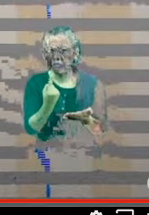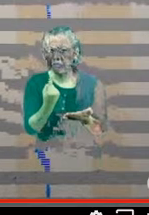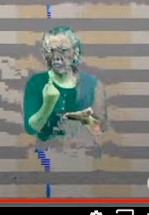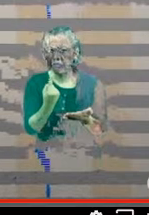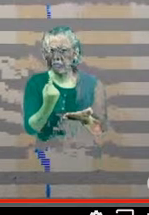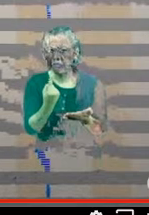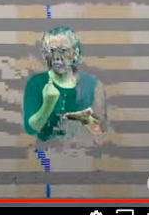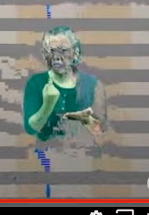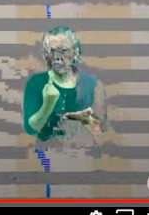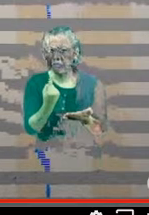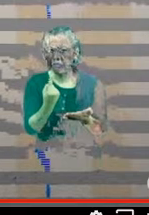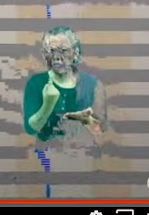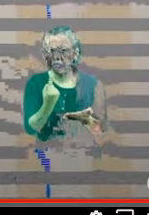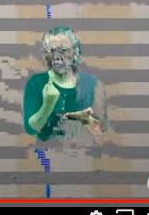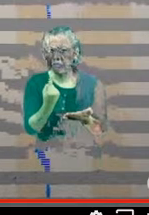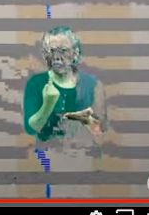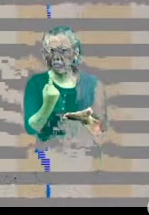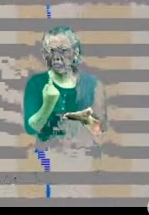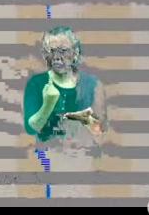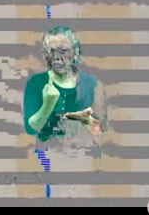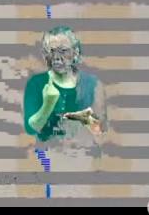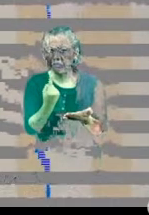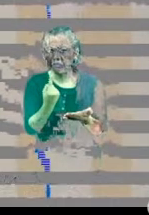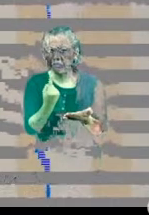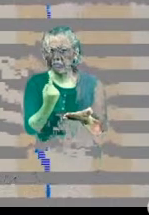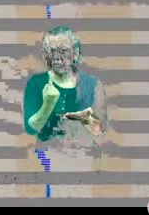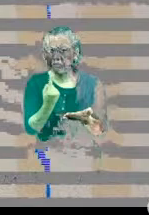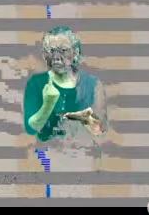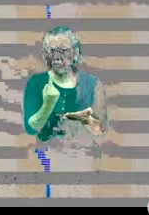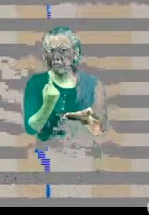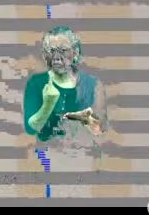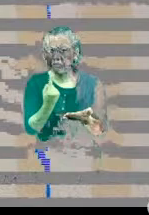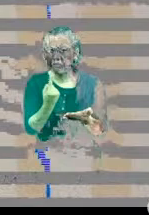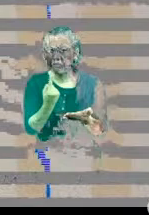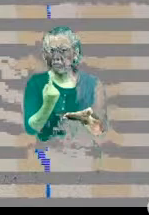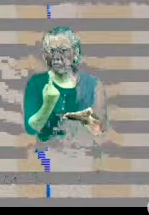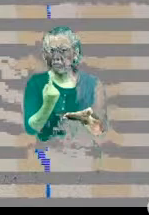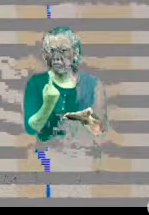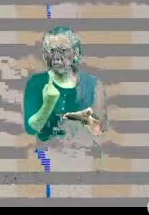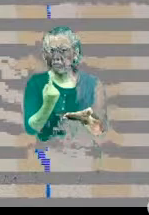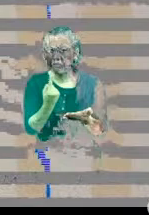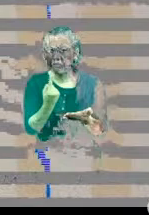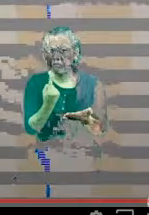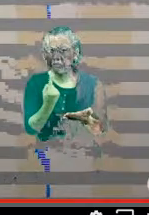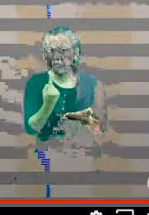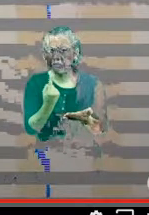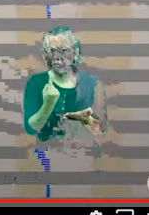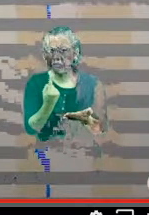Well, thanks for tuning in. We'll see you tomorrow.